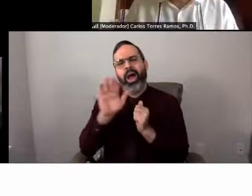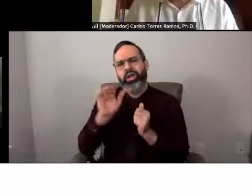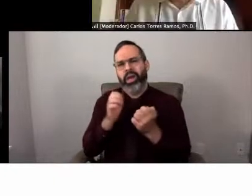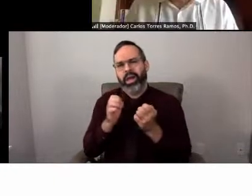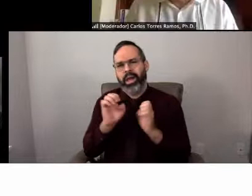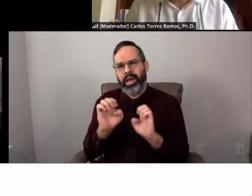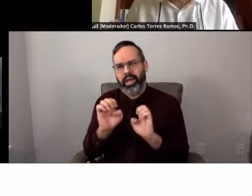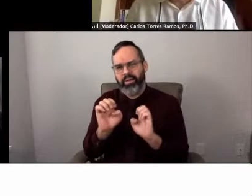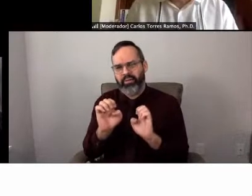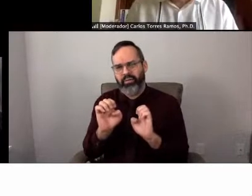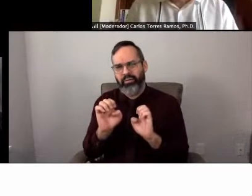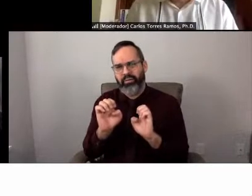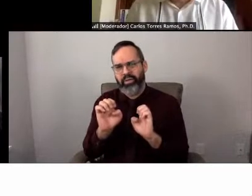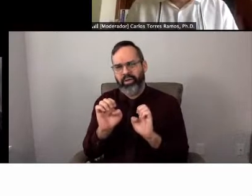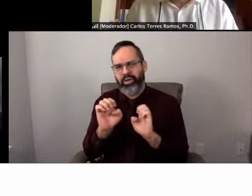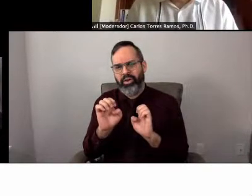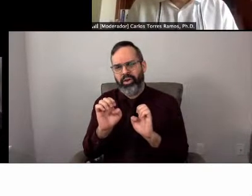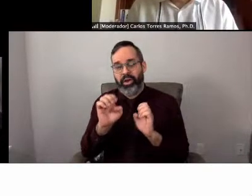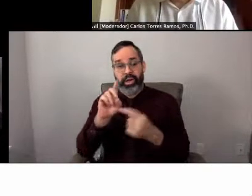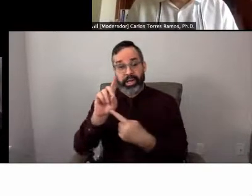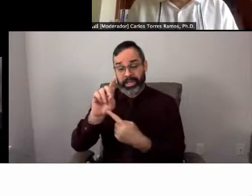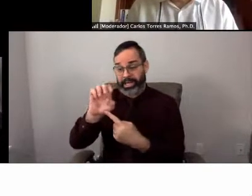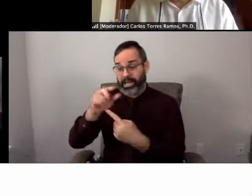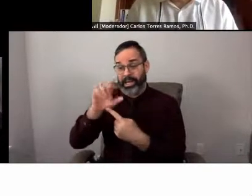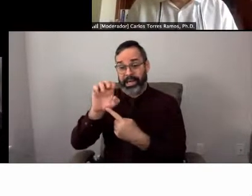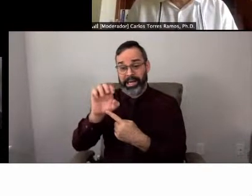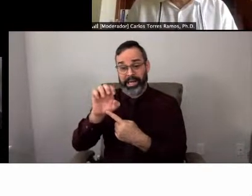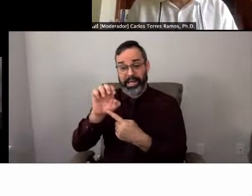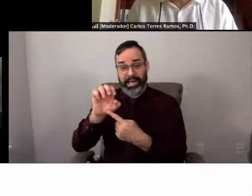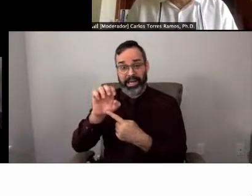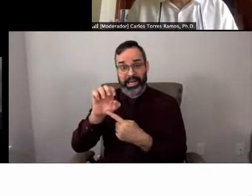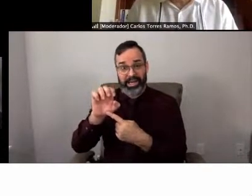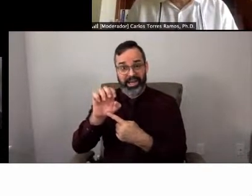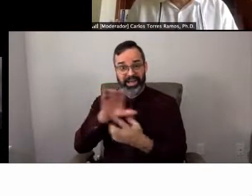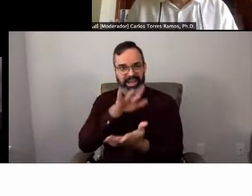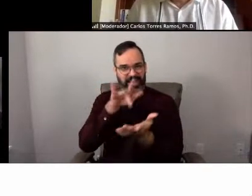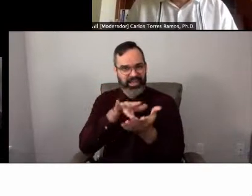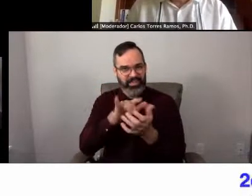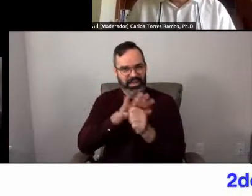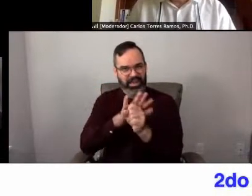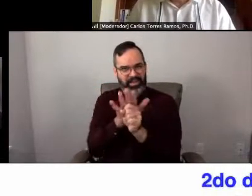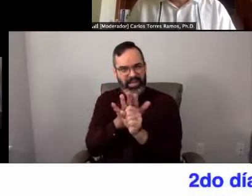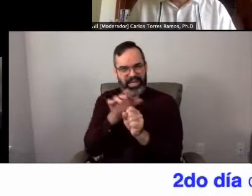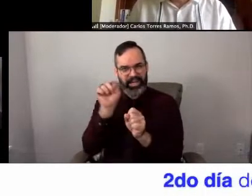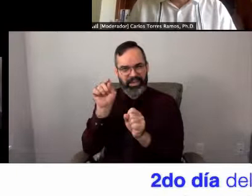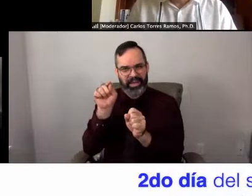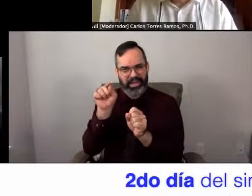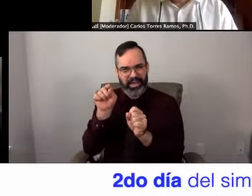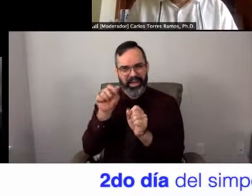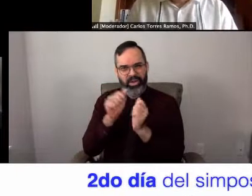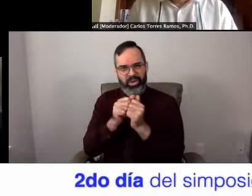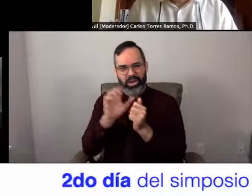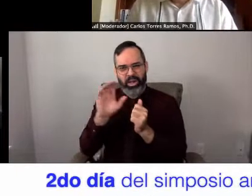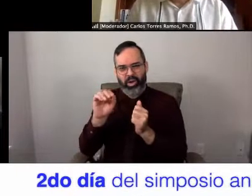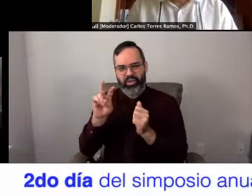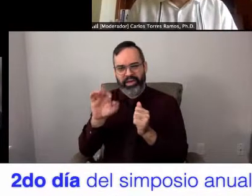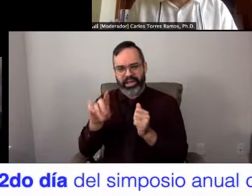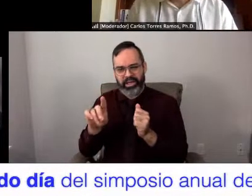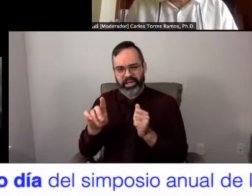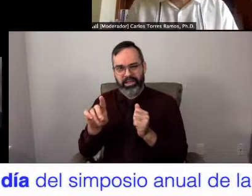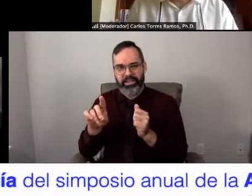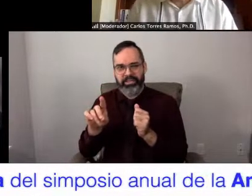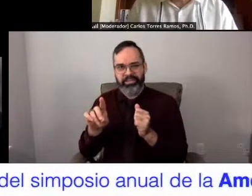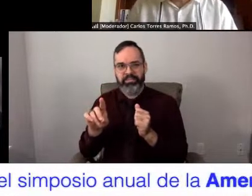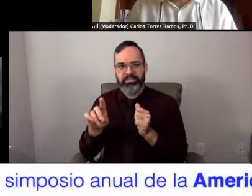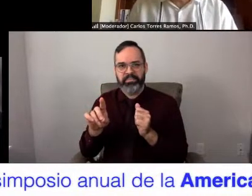against dengue, the fact that we are in the middle of a pandemic with the COVID. I guess the question